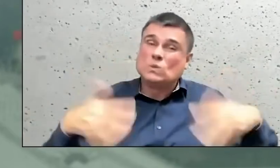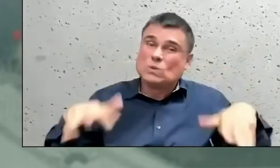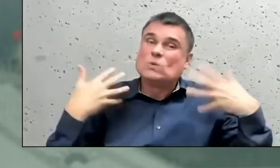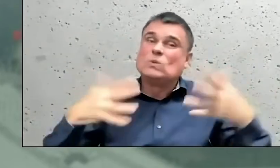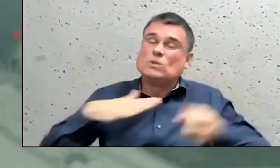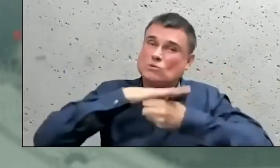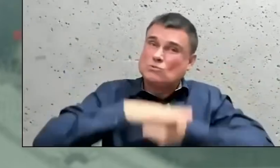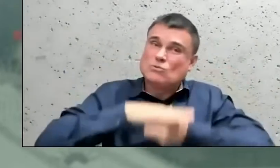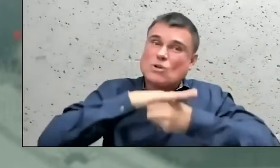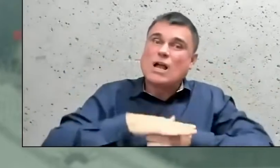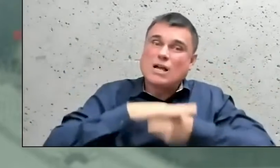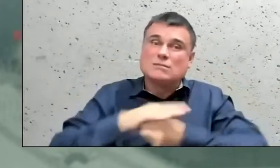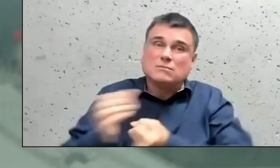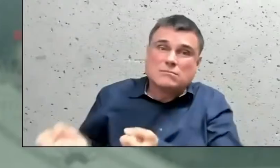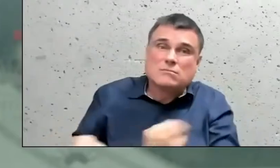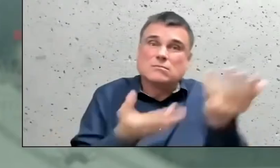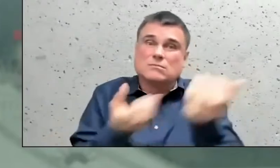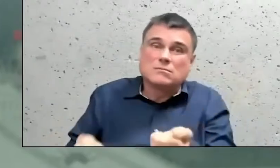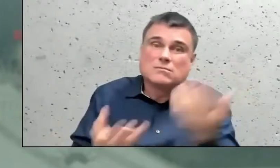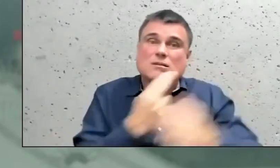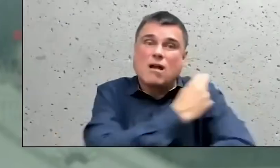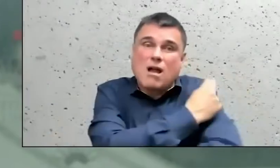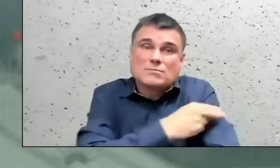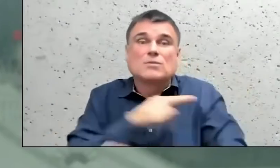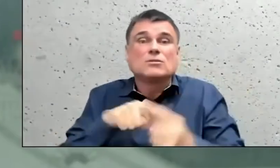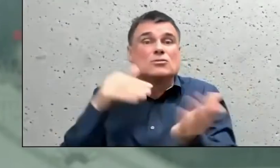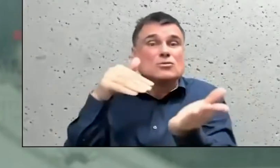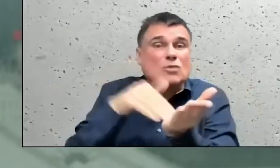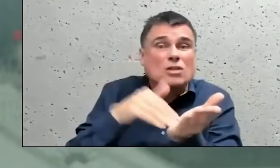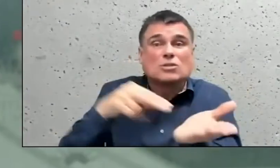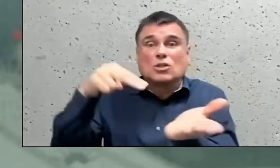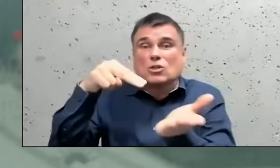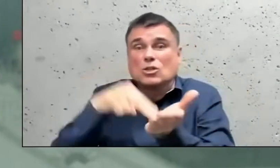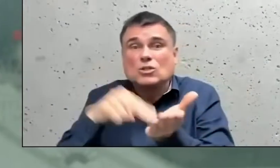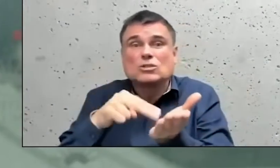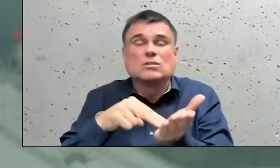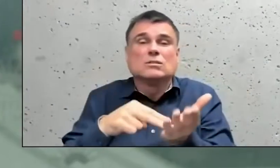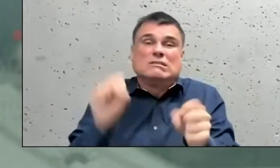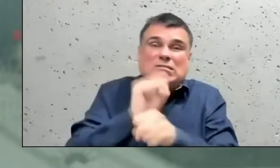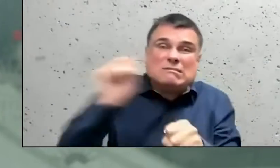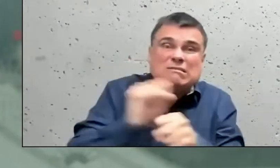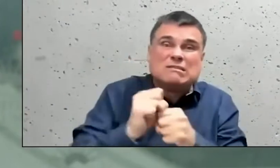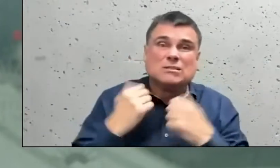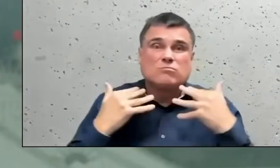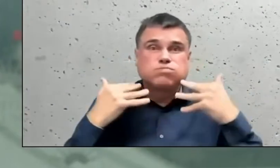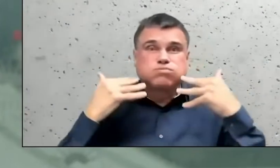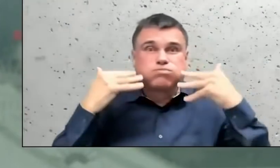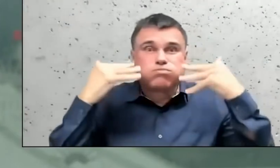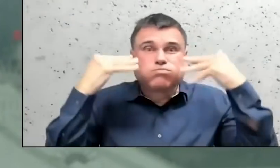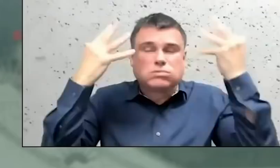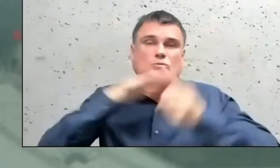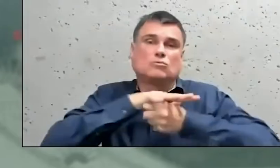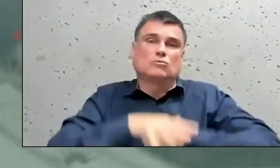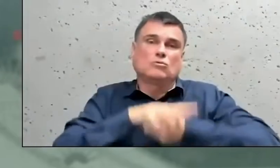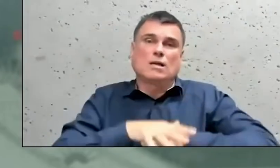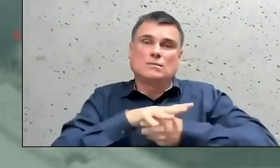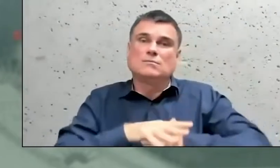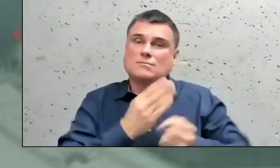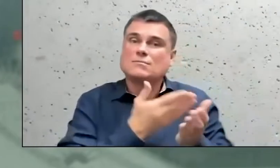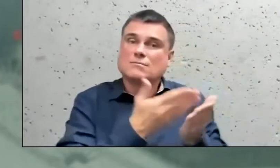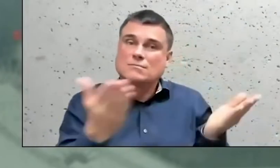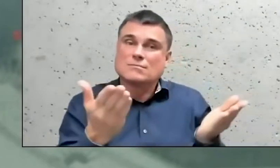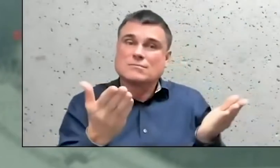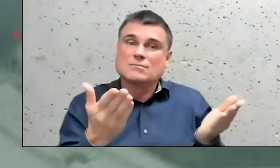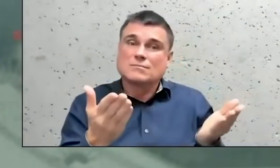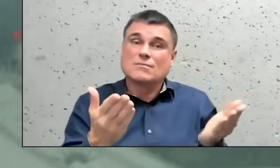healthcare workers are feeling the strain as well. And we're seeing that strain not just from COVID, but also from all of